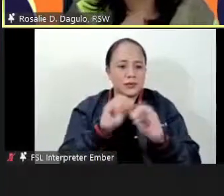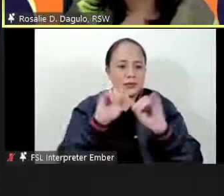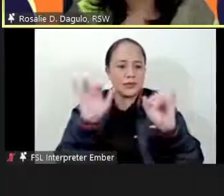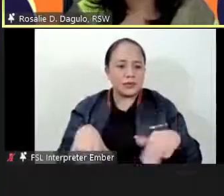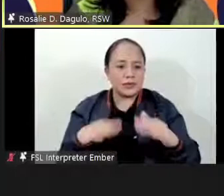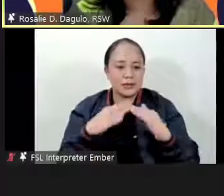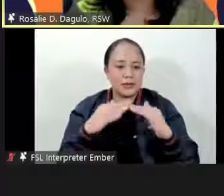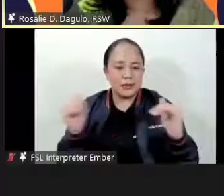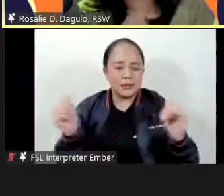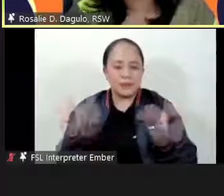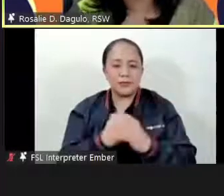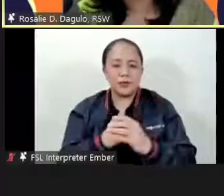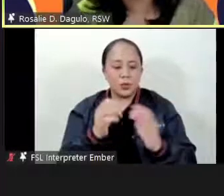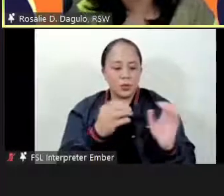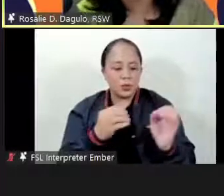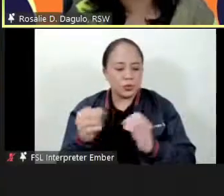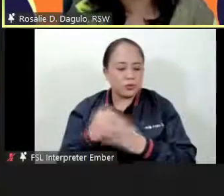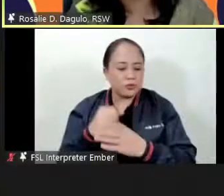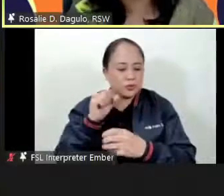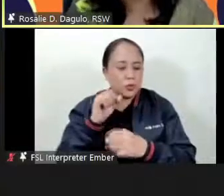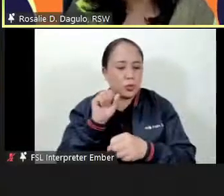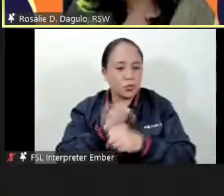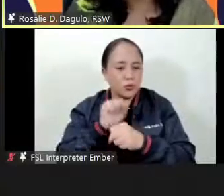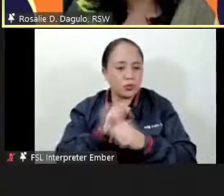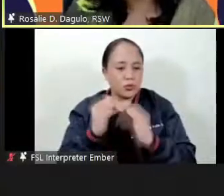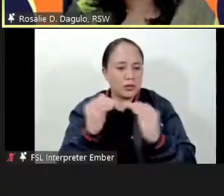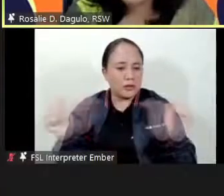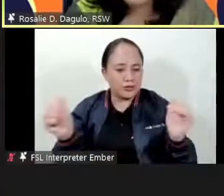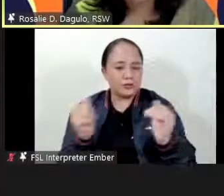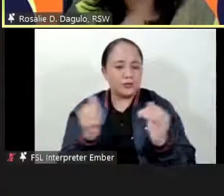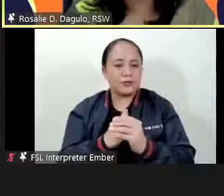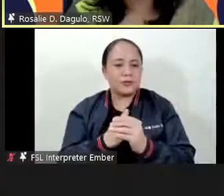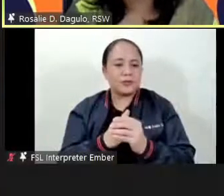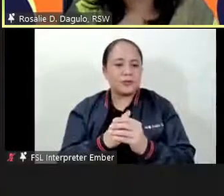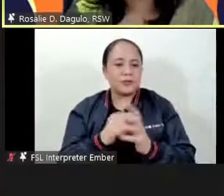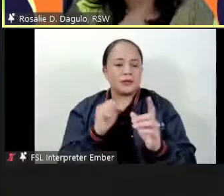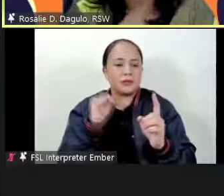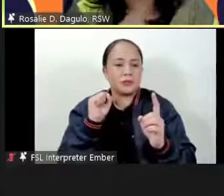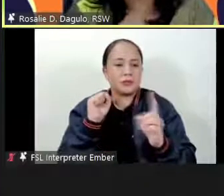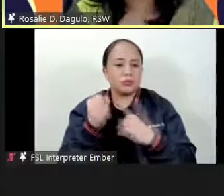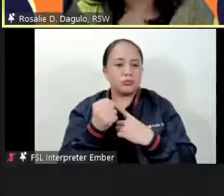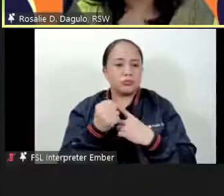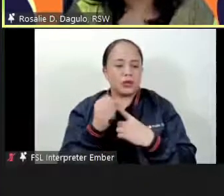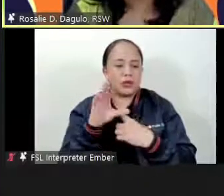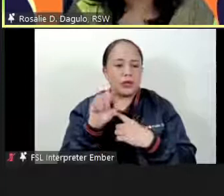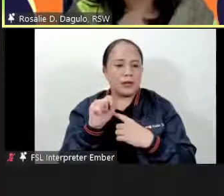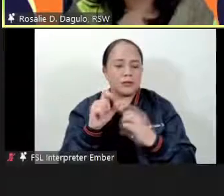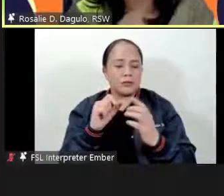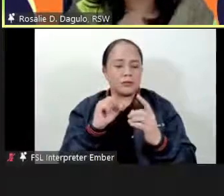level, organizational, worker level, case level, and child and